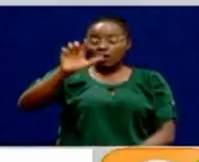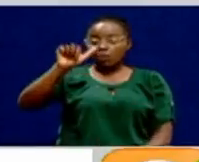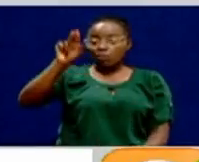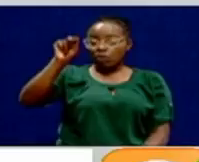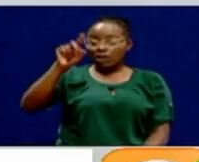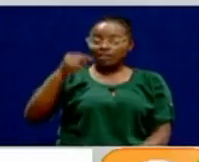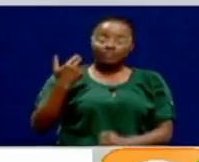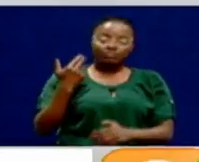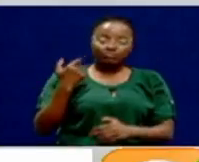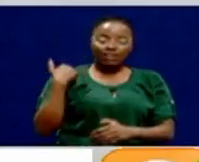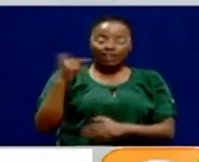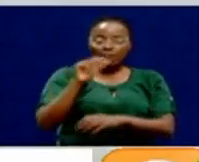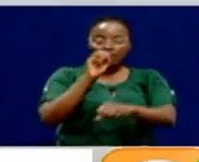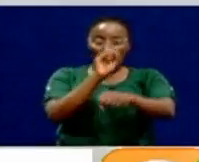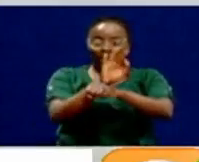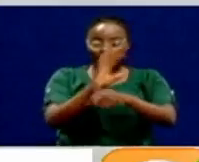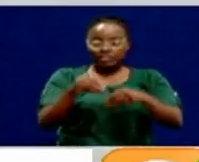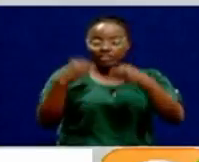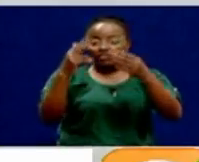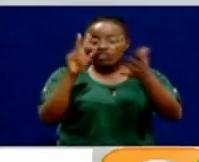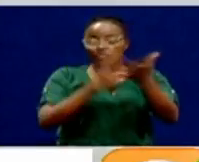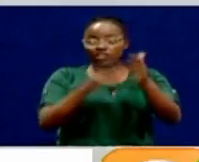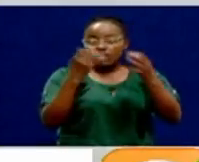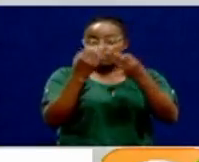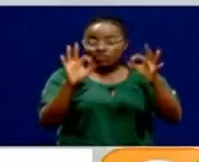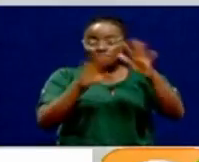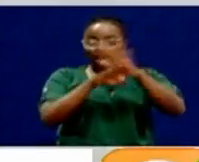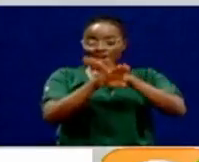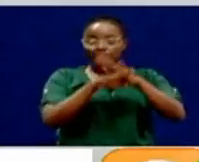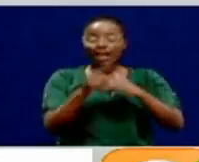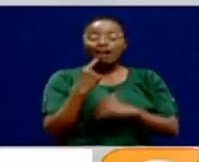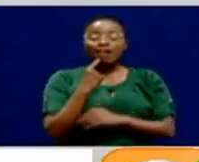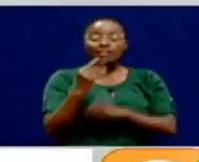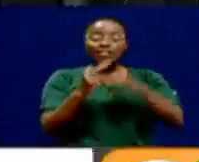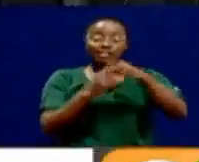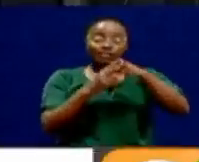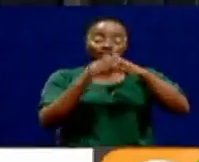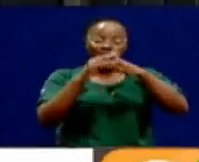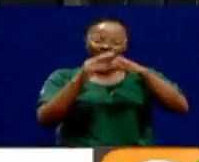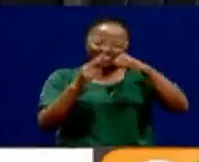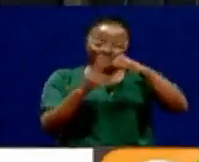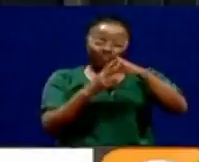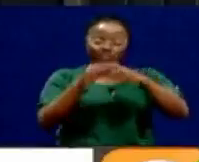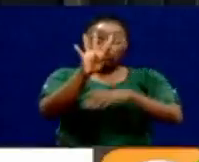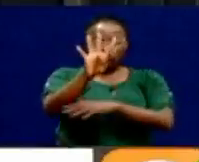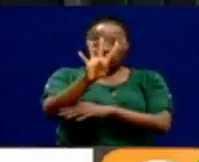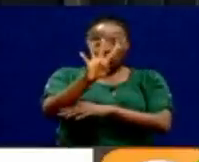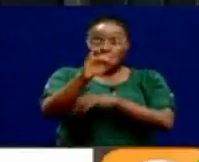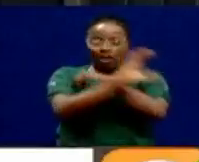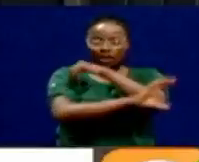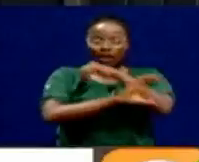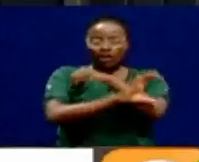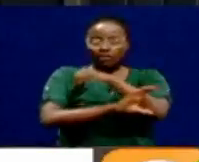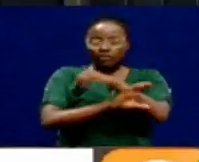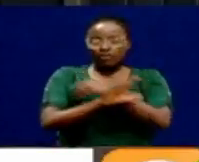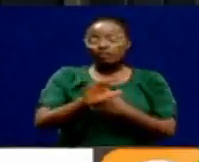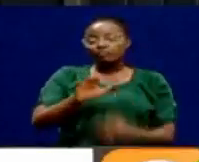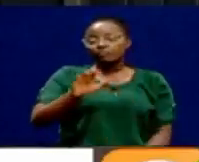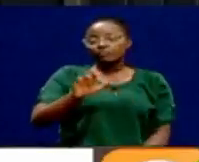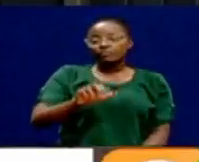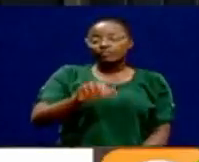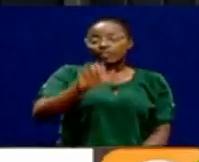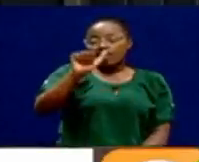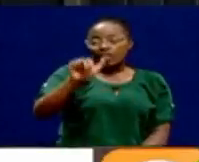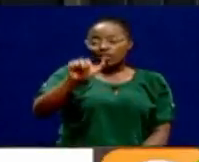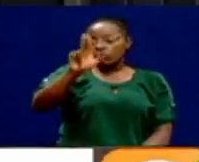ranked 13th, offering visa-free access to 174 countries. The African Union heads of state have